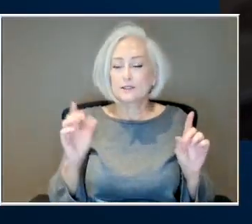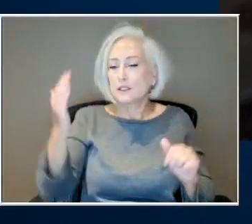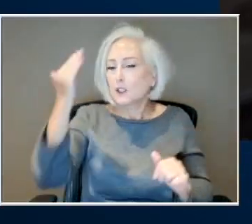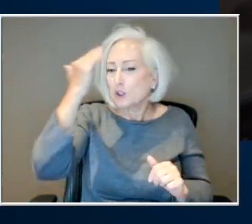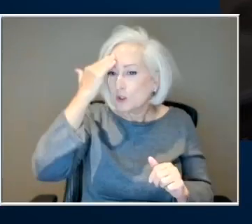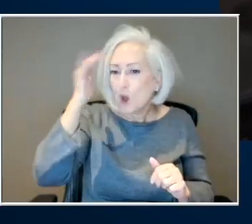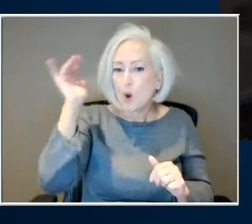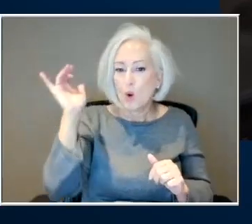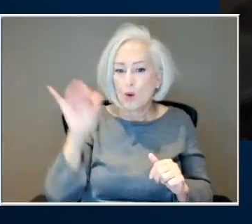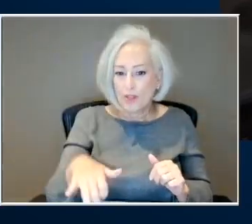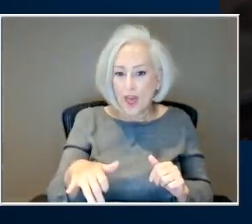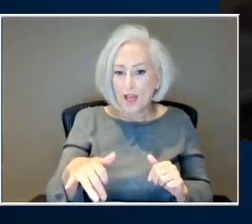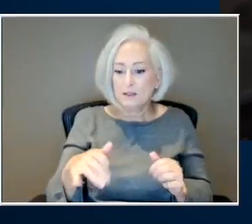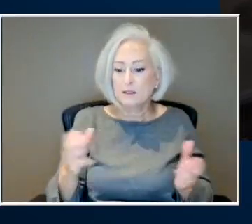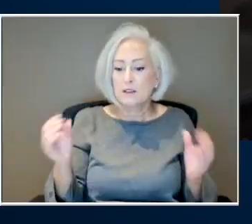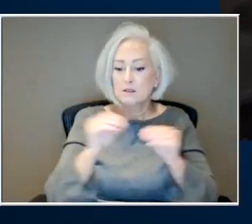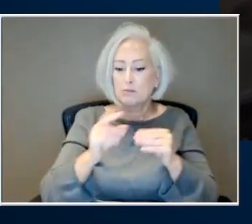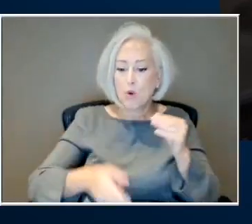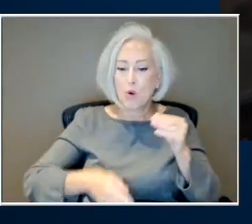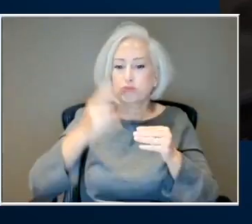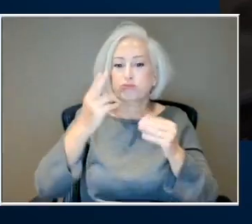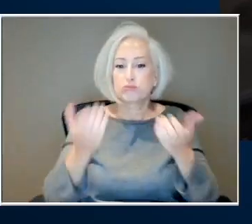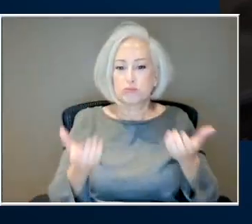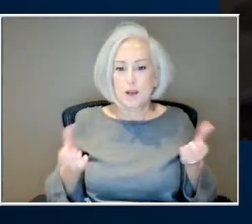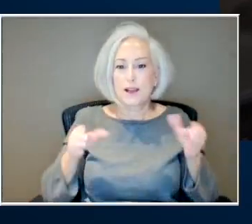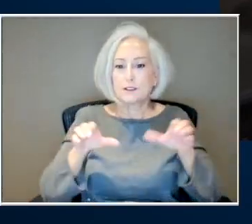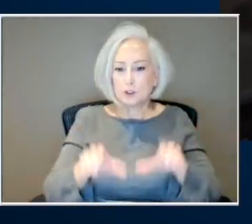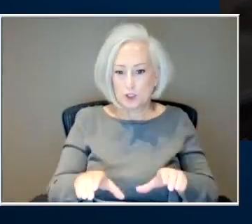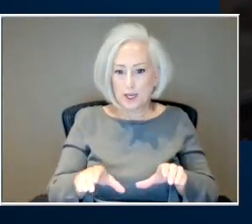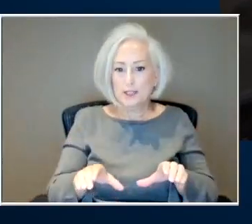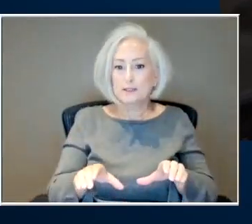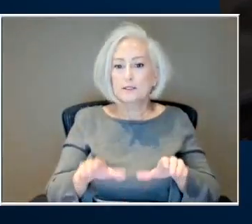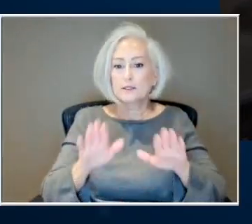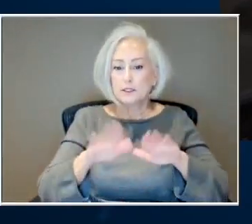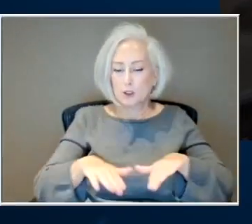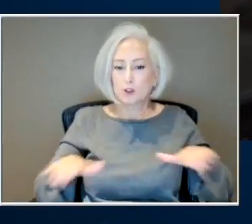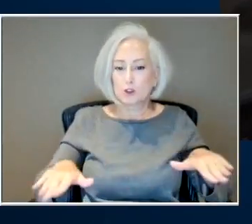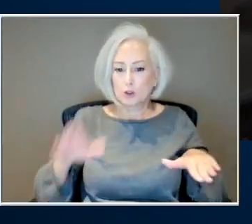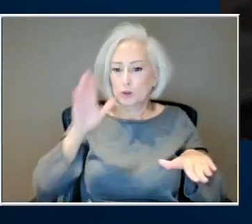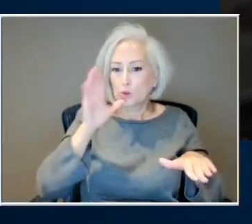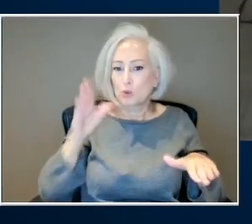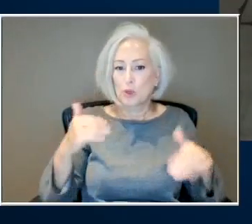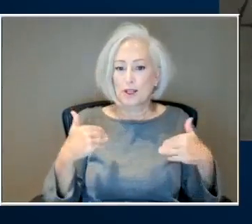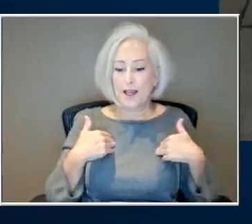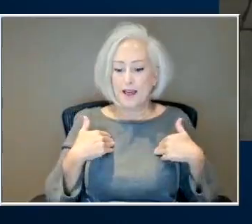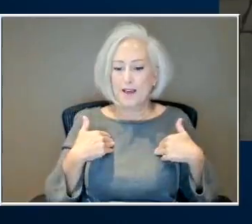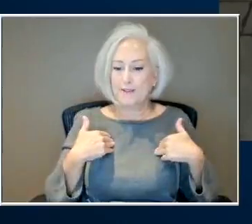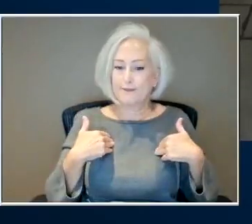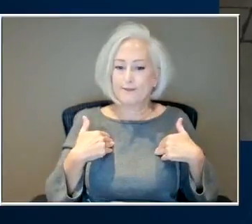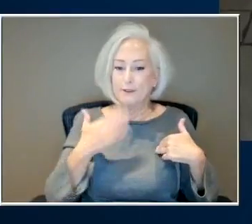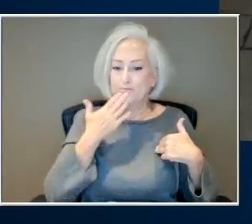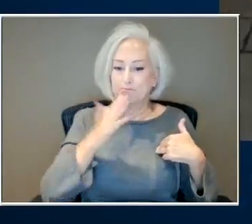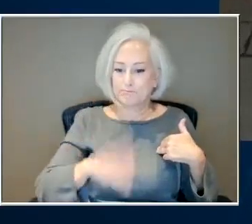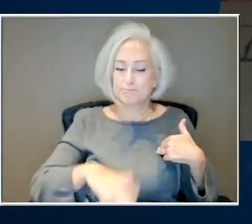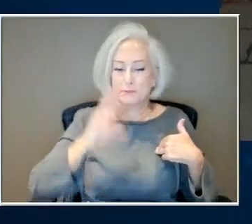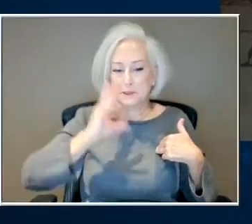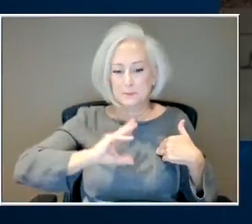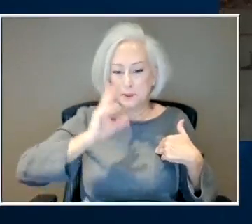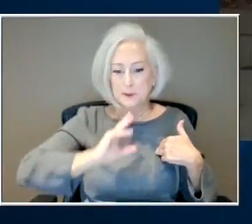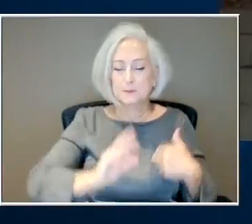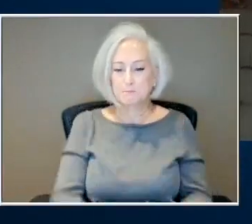there's a higher likelihood and risk for those kids to have a negative experience with it.